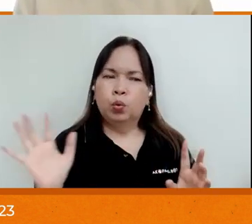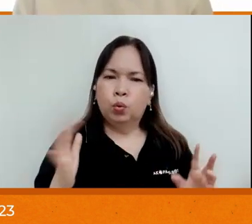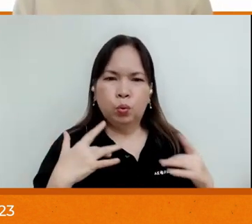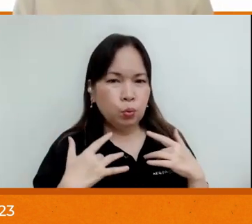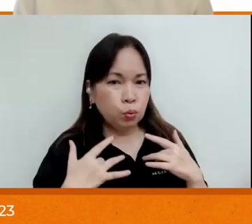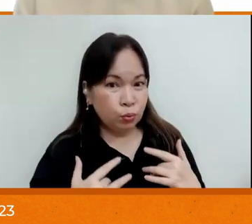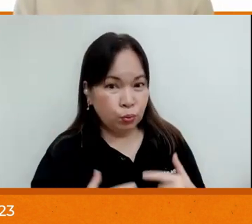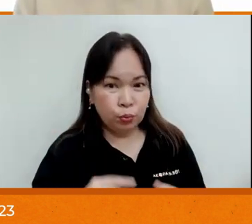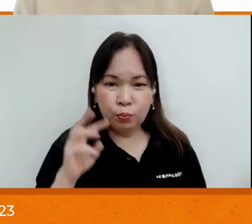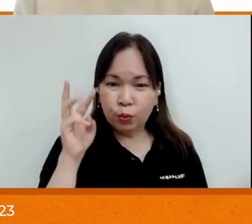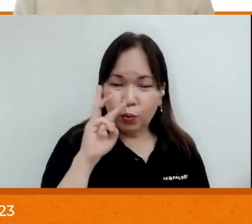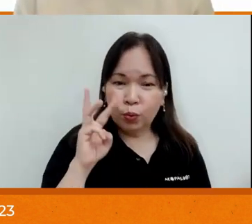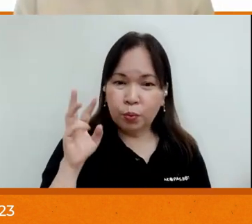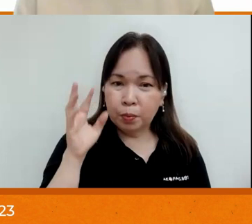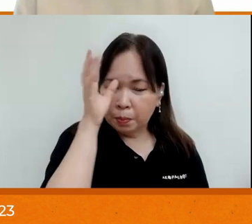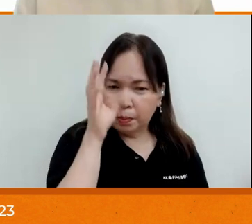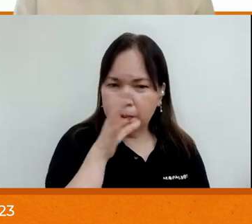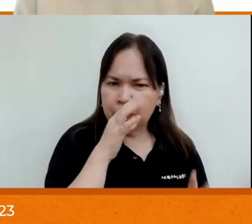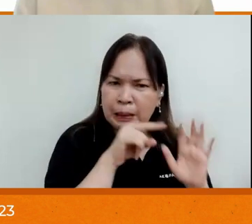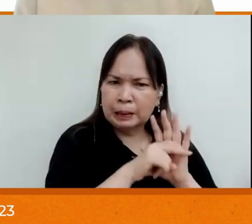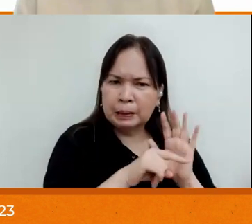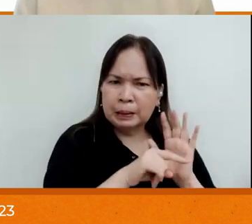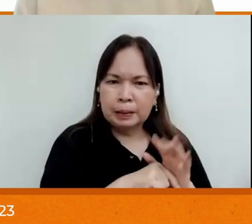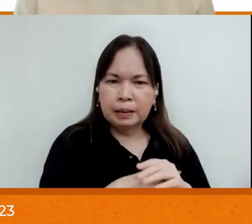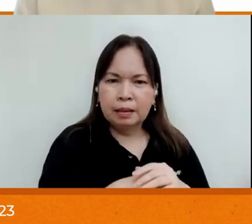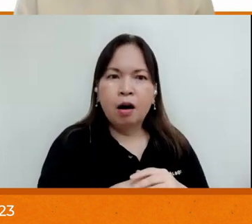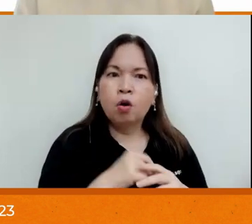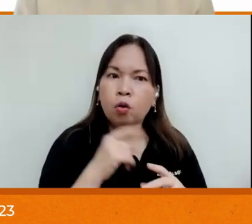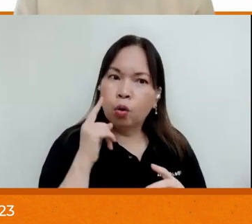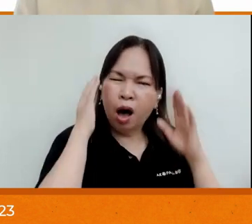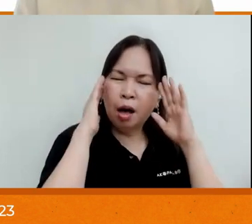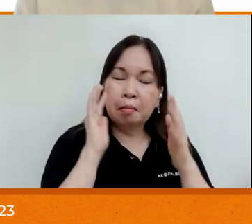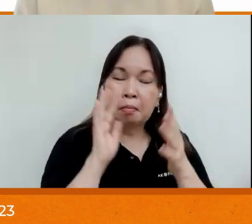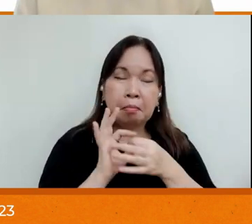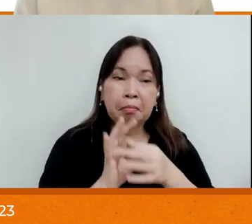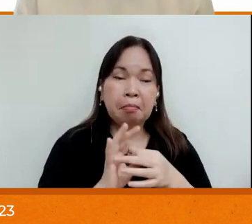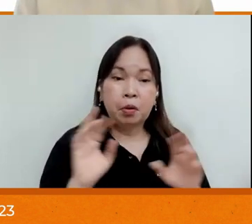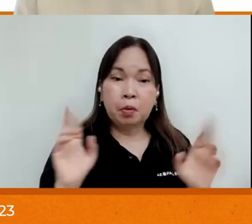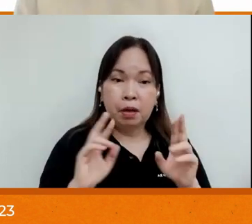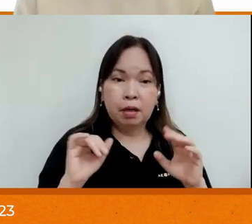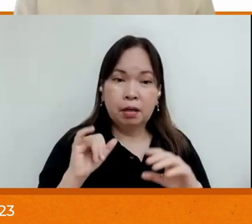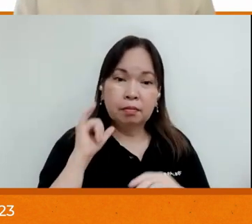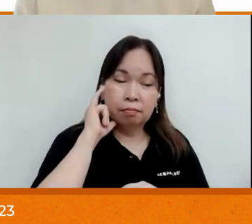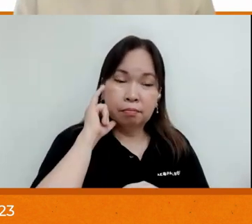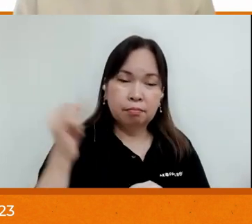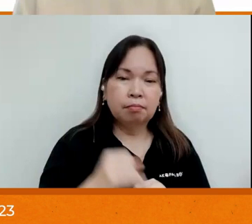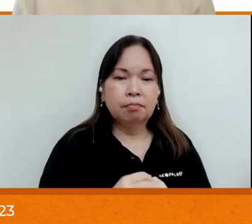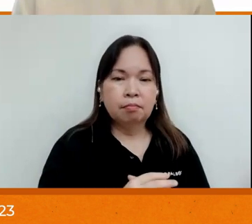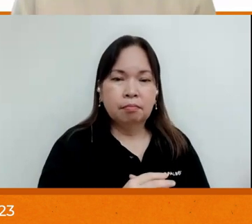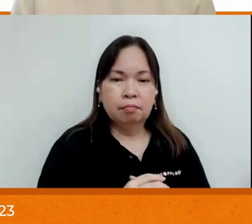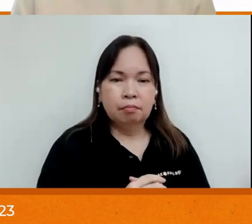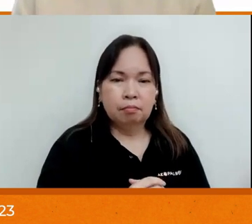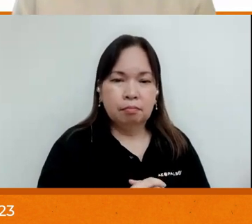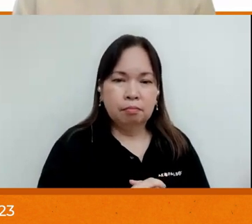they would they would associate already with, for example, suicidal attempts. Parang yun yung definition nila. Right? So we have to